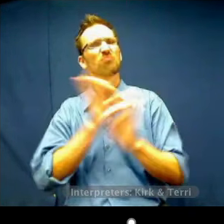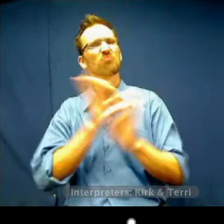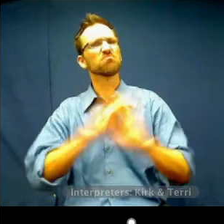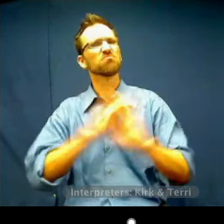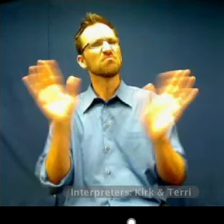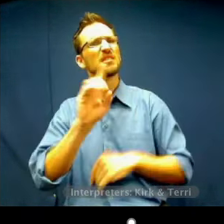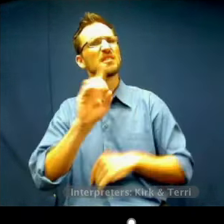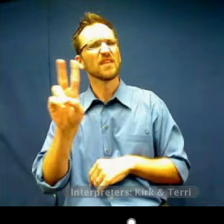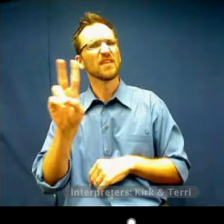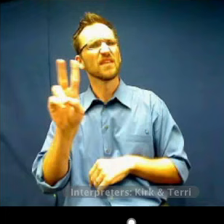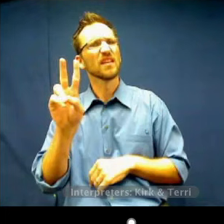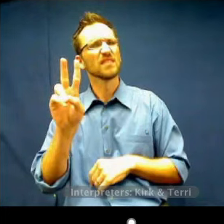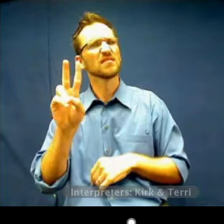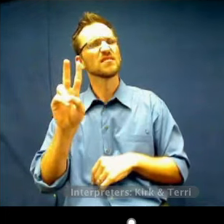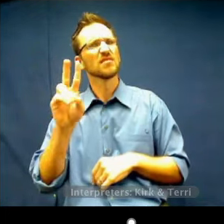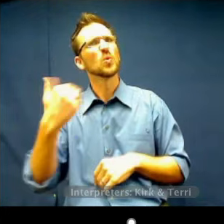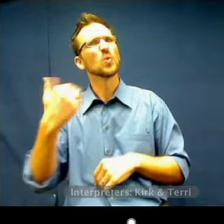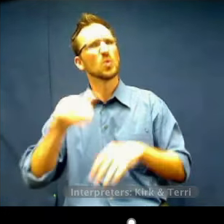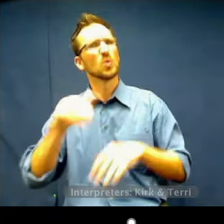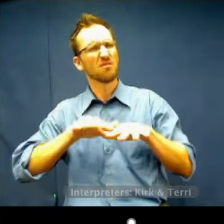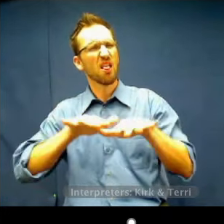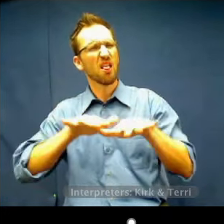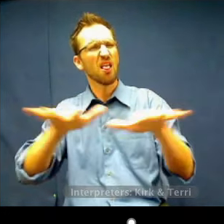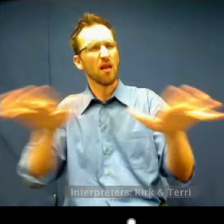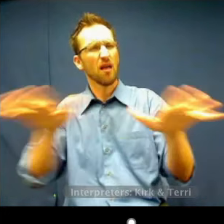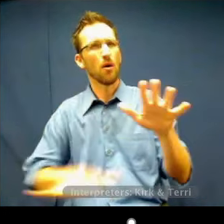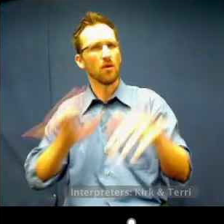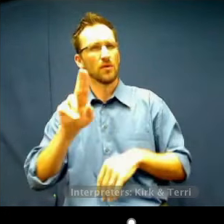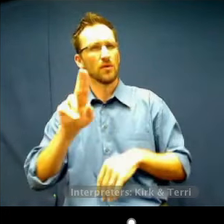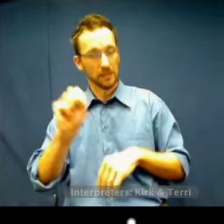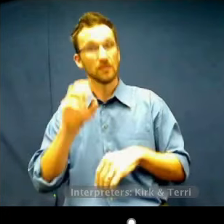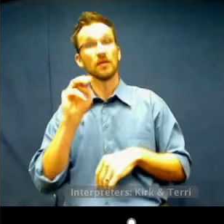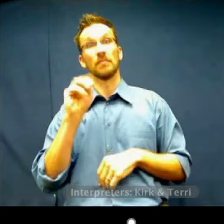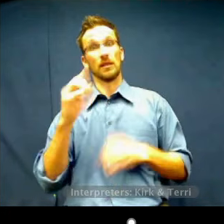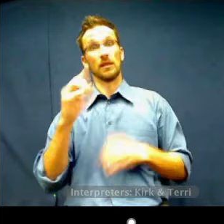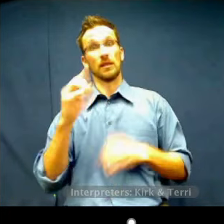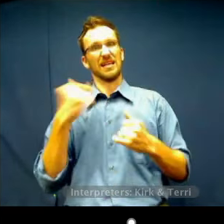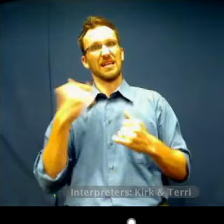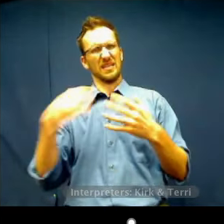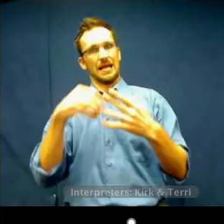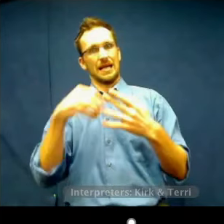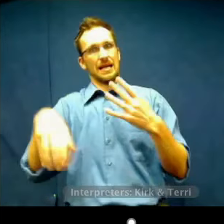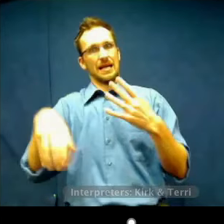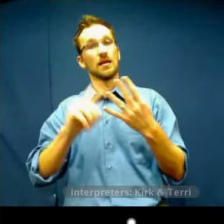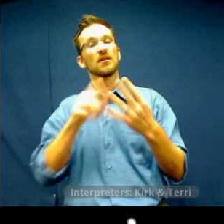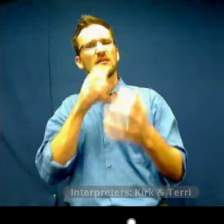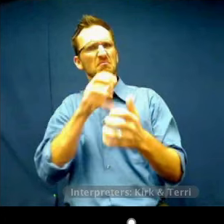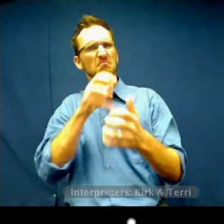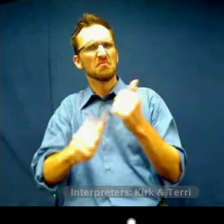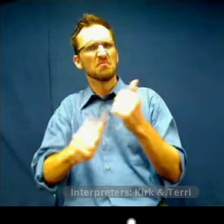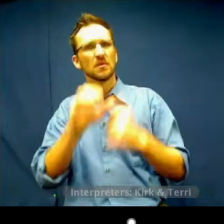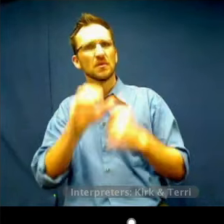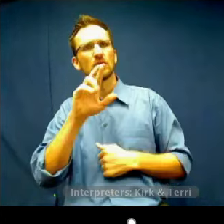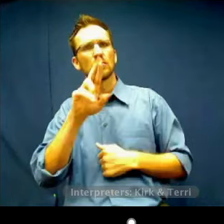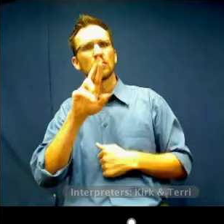country, Maryland added 2 different grounds, as I already said: cruelty of treatment and excessively vicious